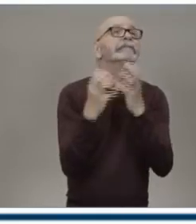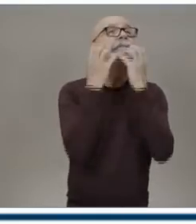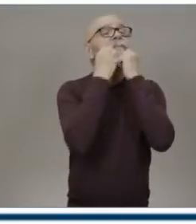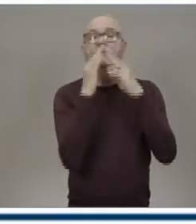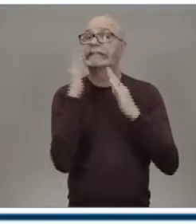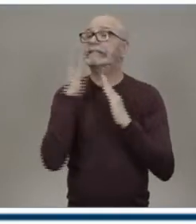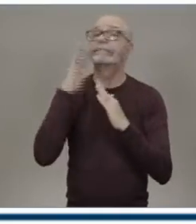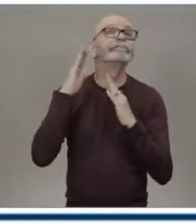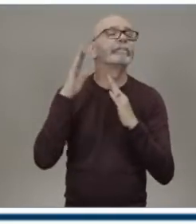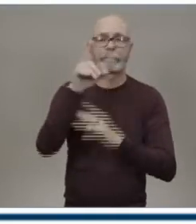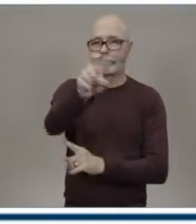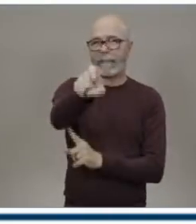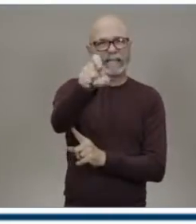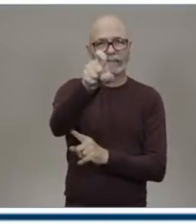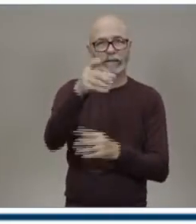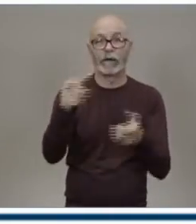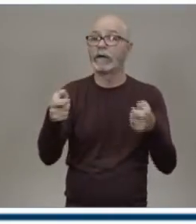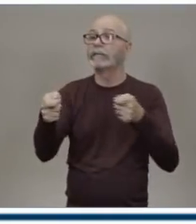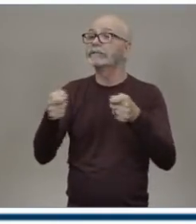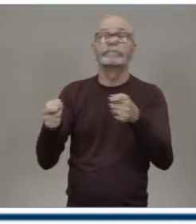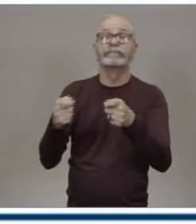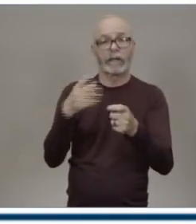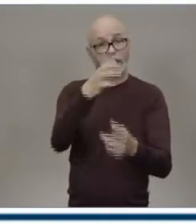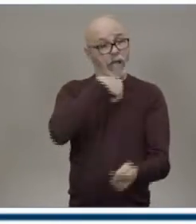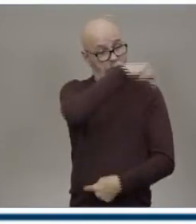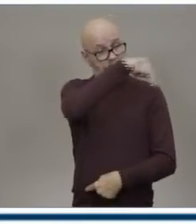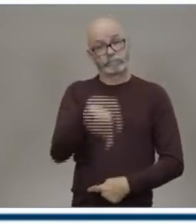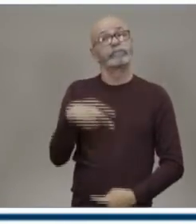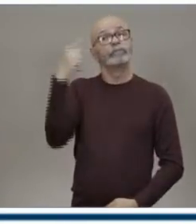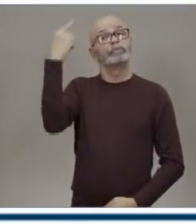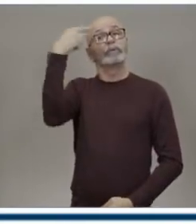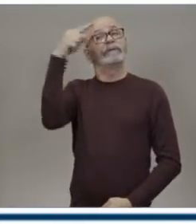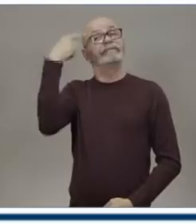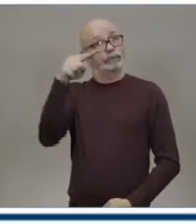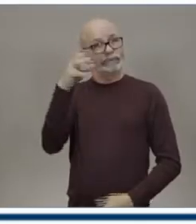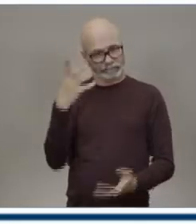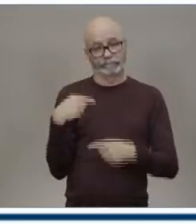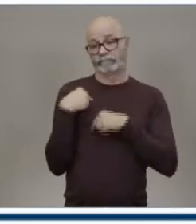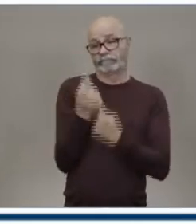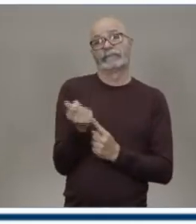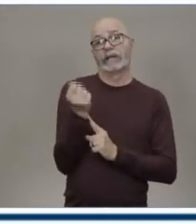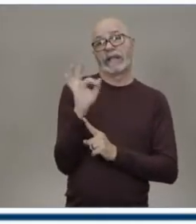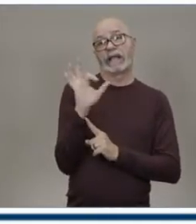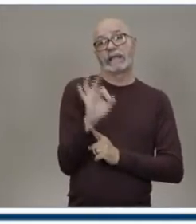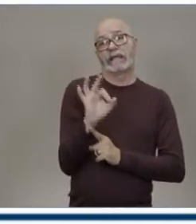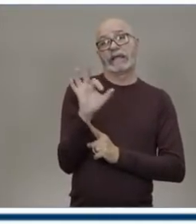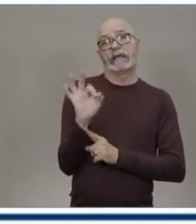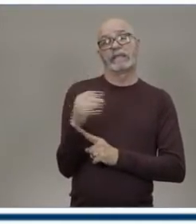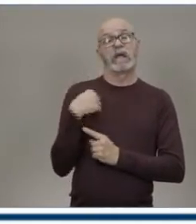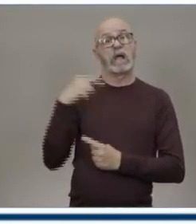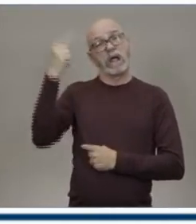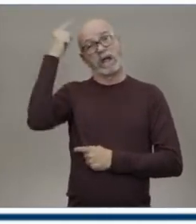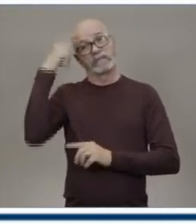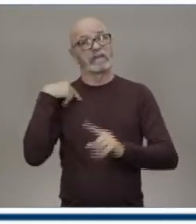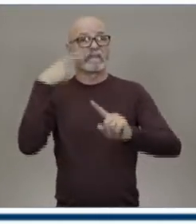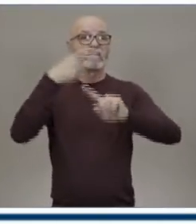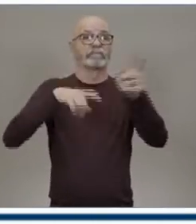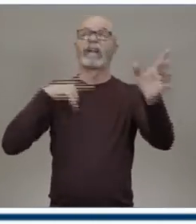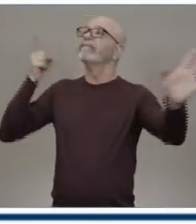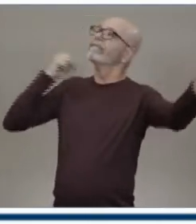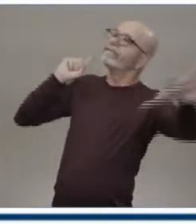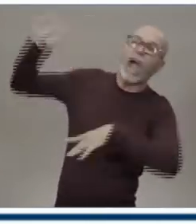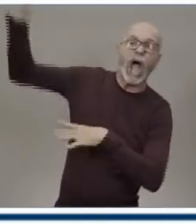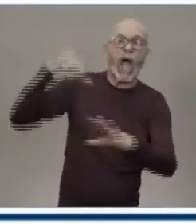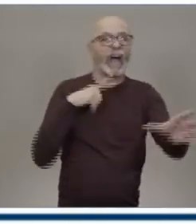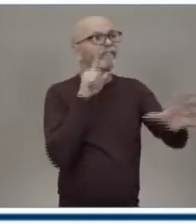in 1999, and while some of you may still call me a come-from-away, I do consider myself a Nova Scotian and have